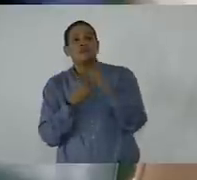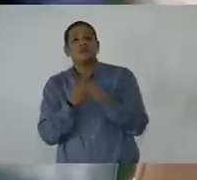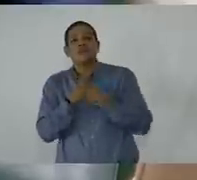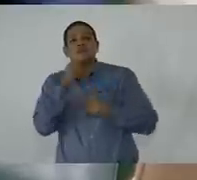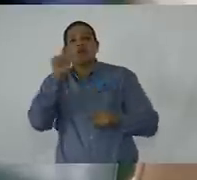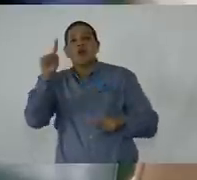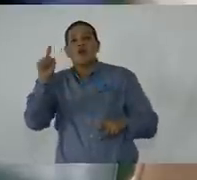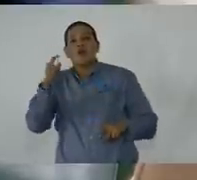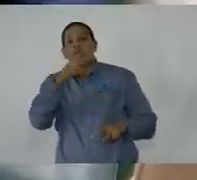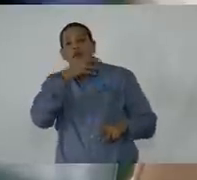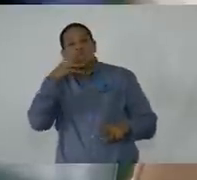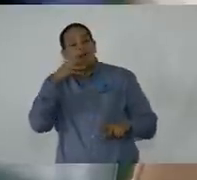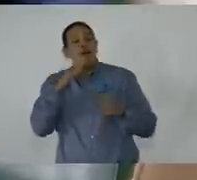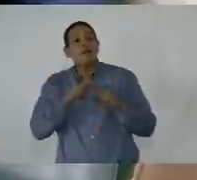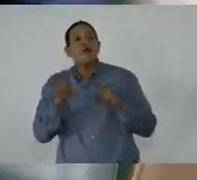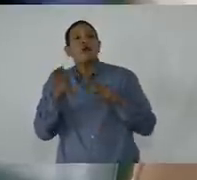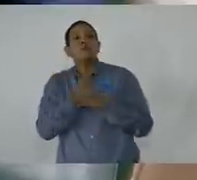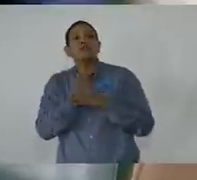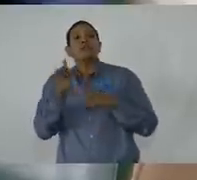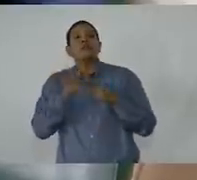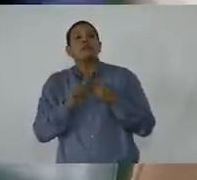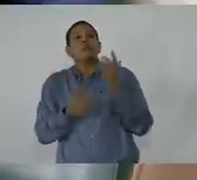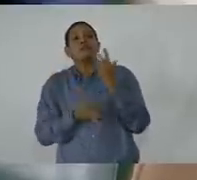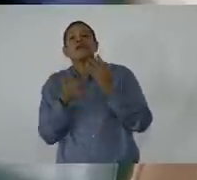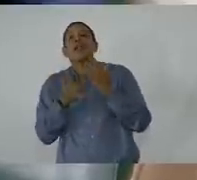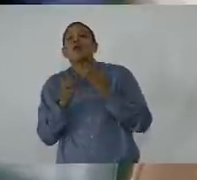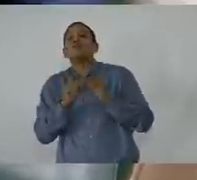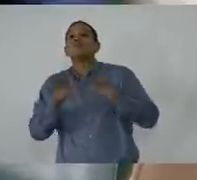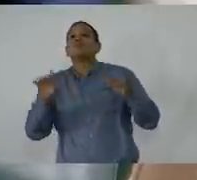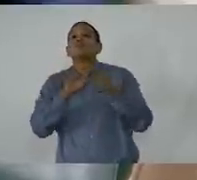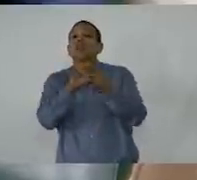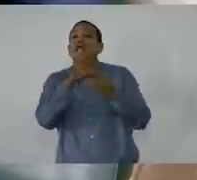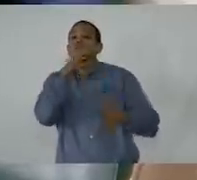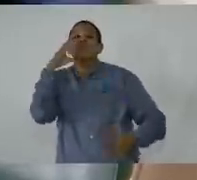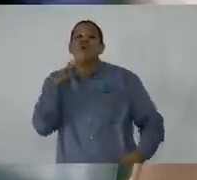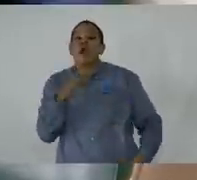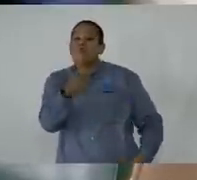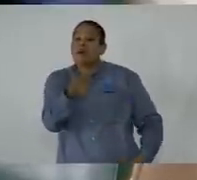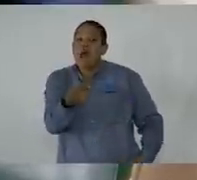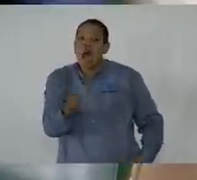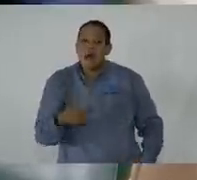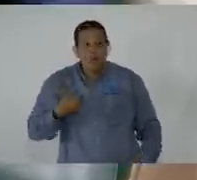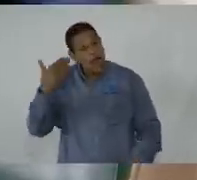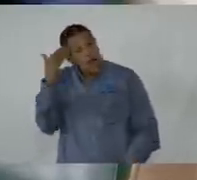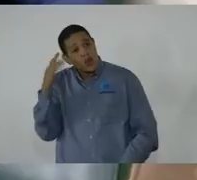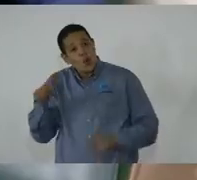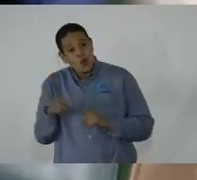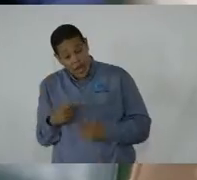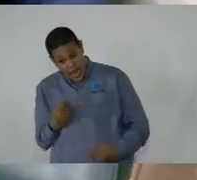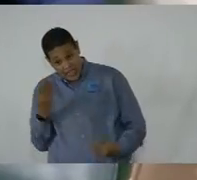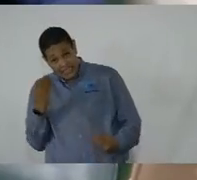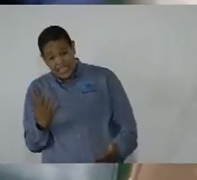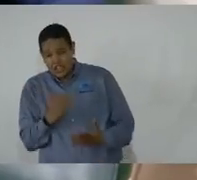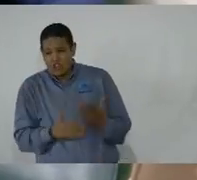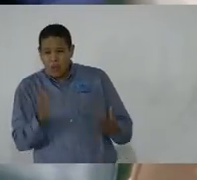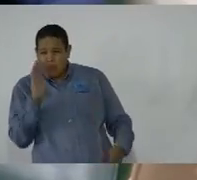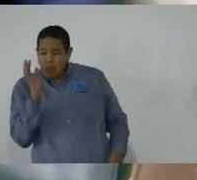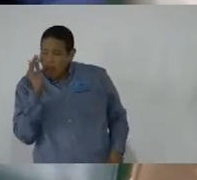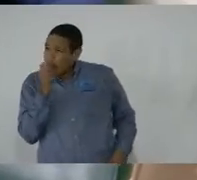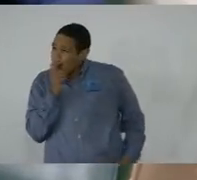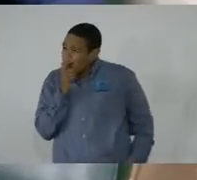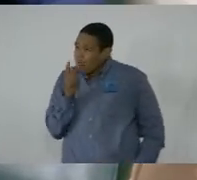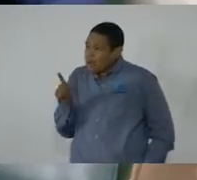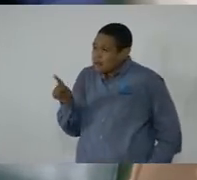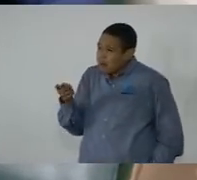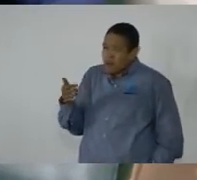farming, but about the business and technology around farming. And I know that when I say that, some will wonder, but you're never too